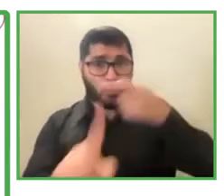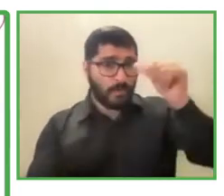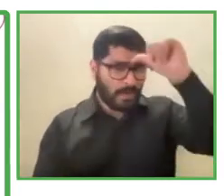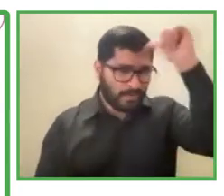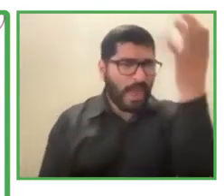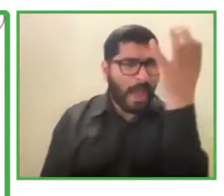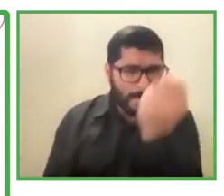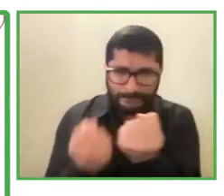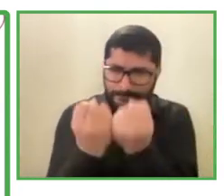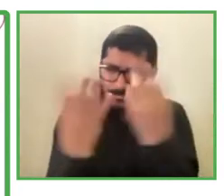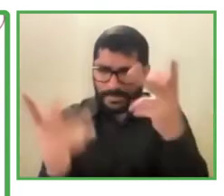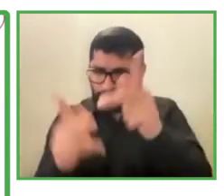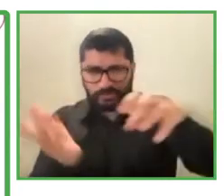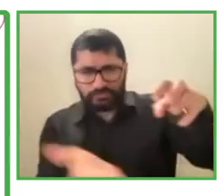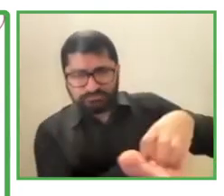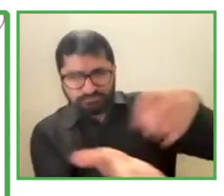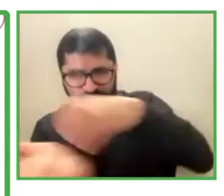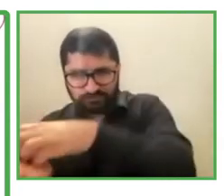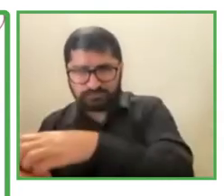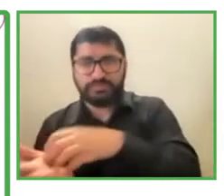We're also looking for partners